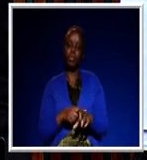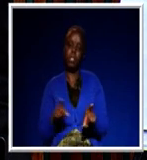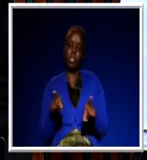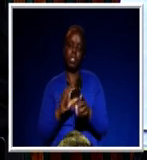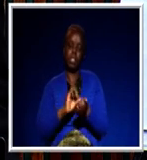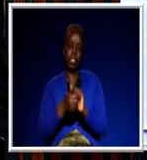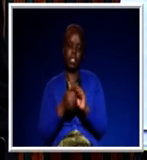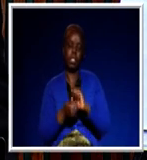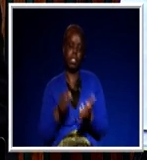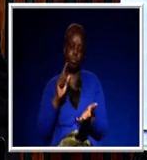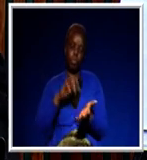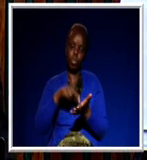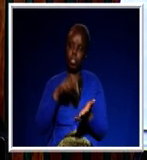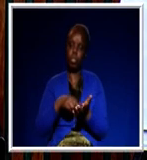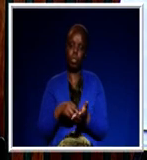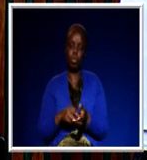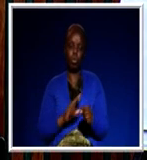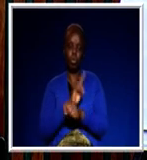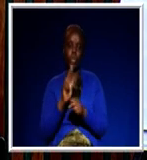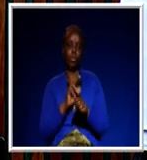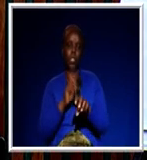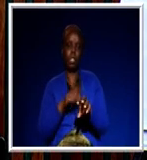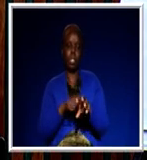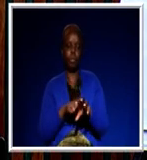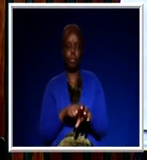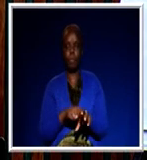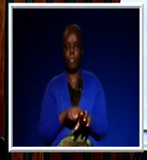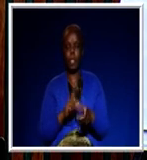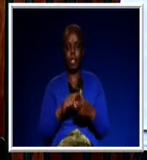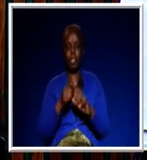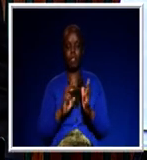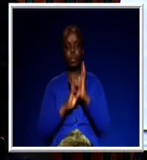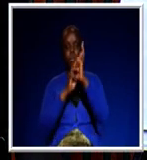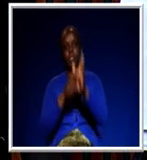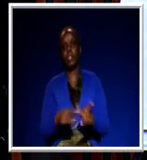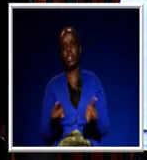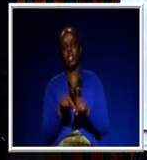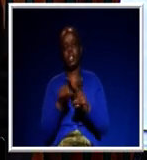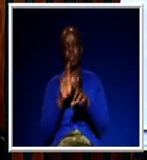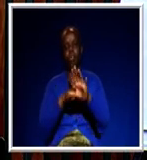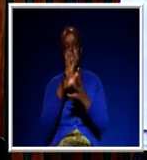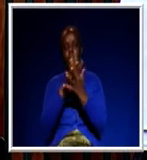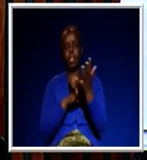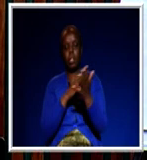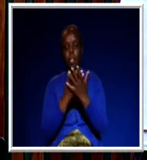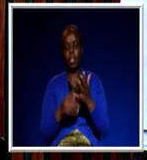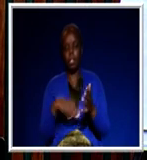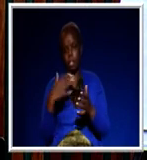position, we time using a timer. Then we can represent that. So after every steps